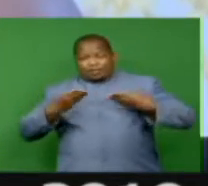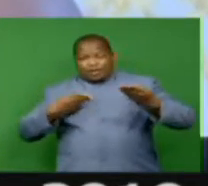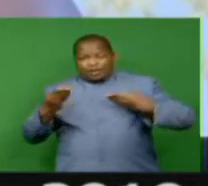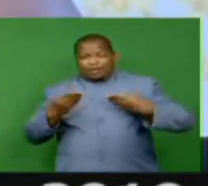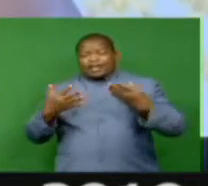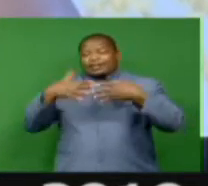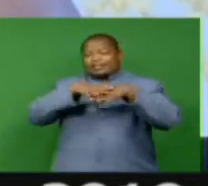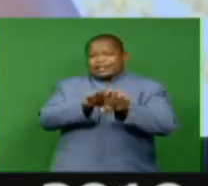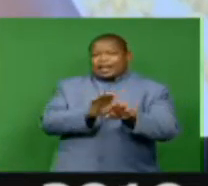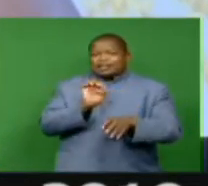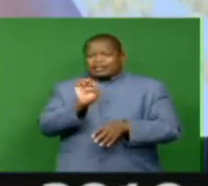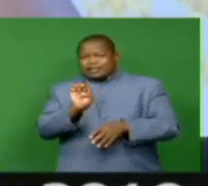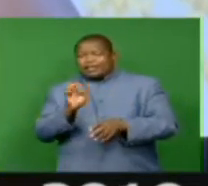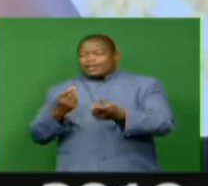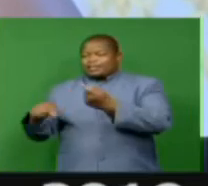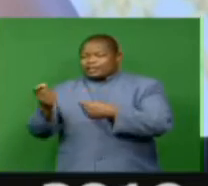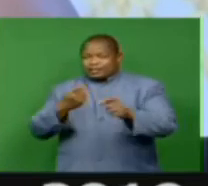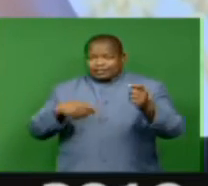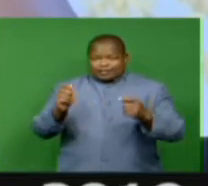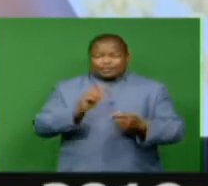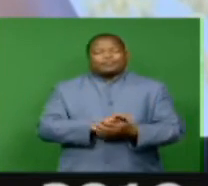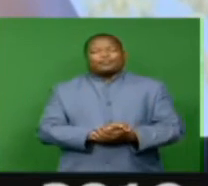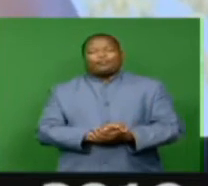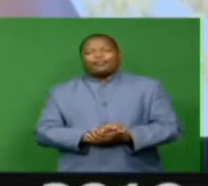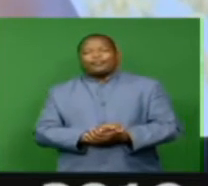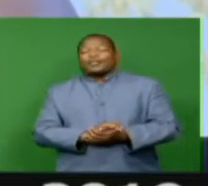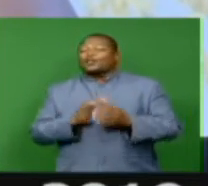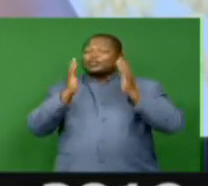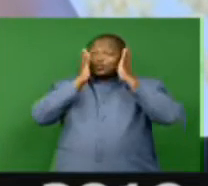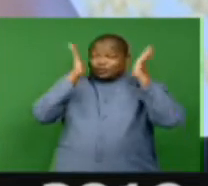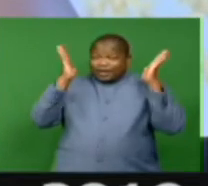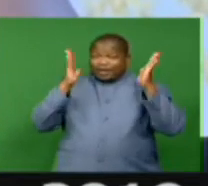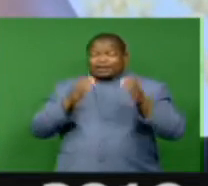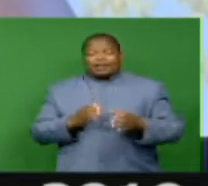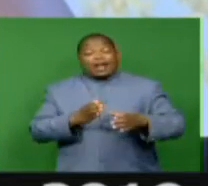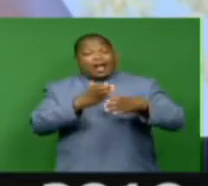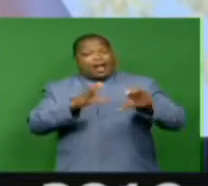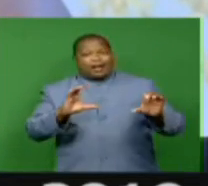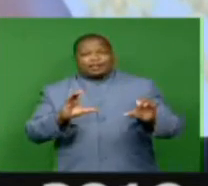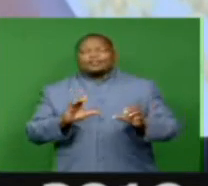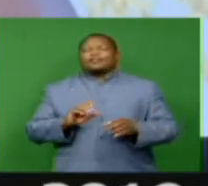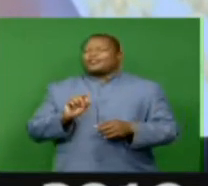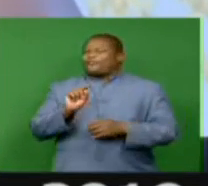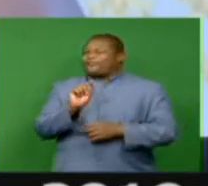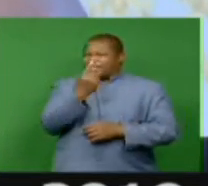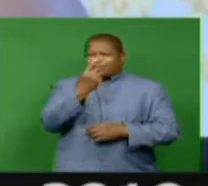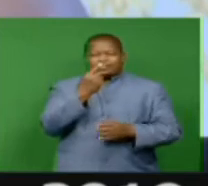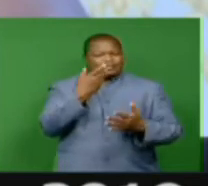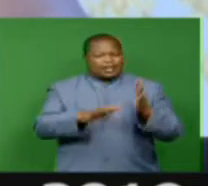first country in Africa to pilot this significant program, which is expected to